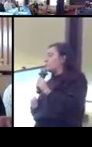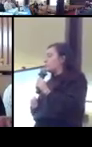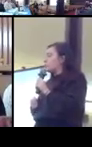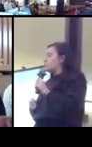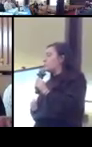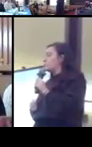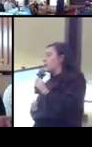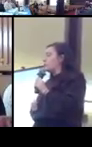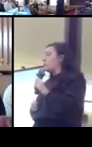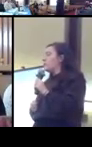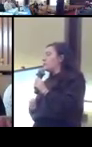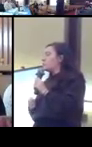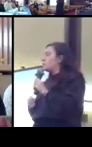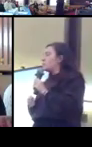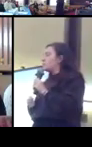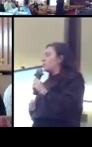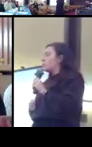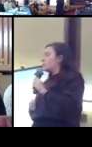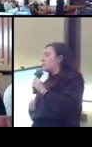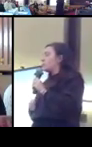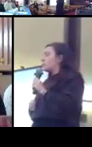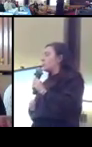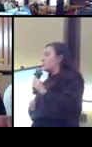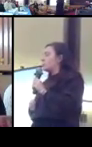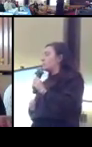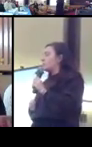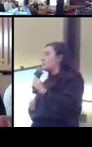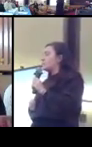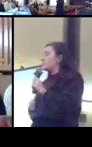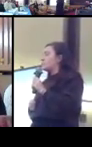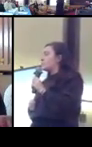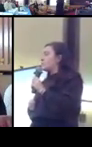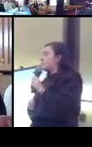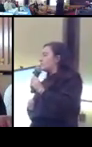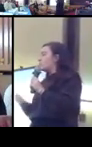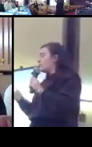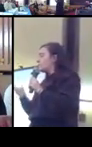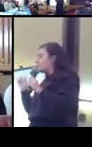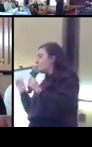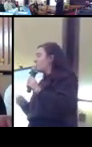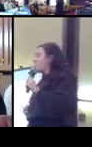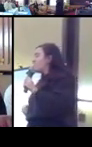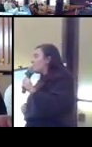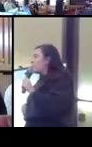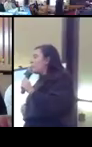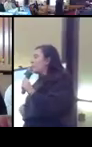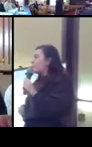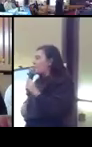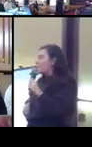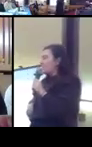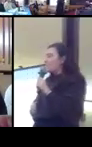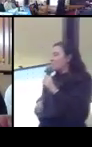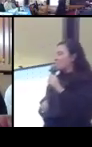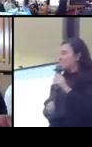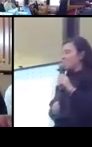pipeline, nurture future talent, contribute to the shared prosperity, improve key determinants of whole